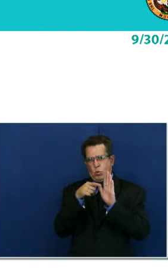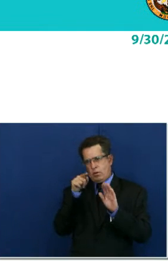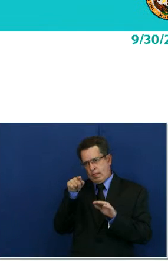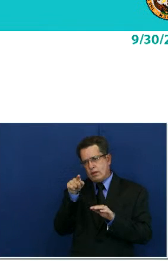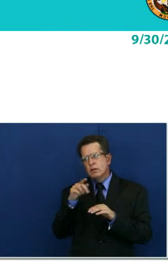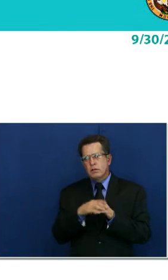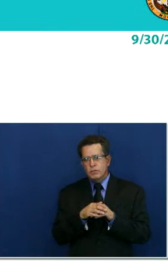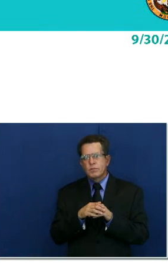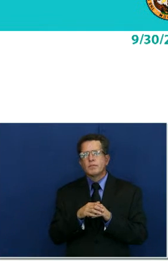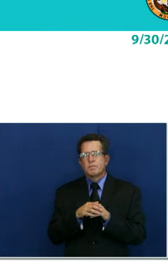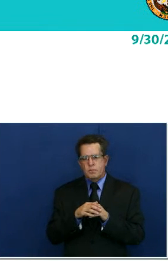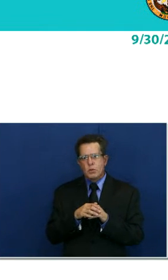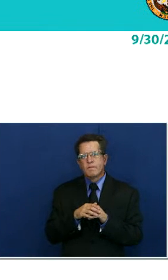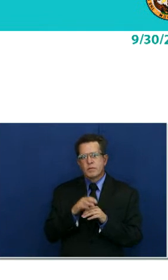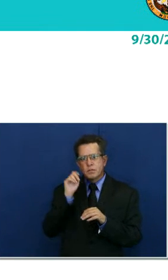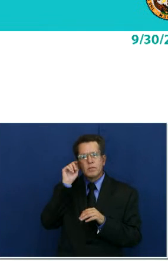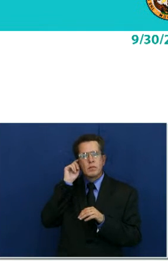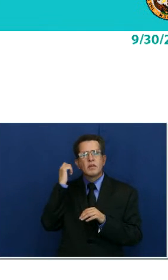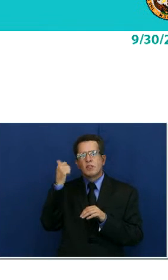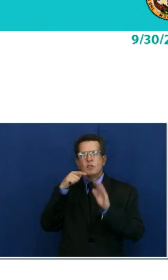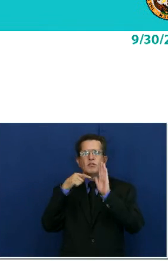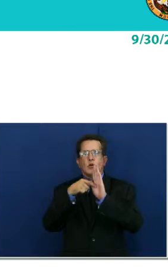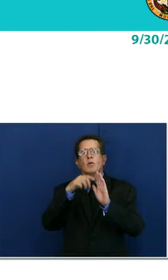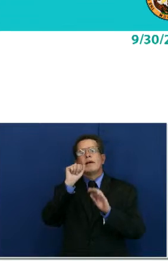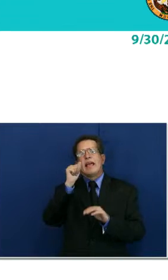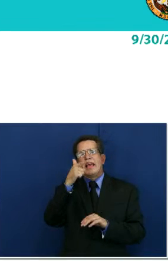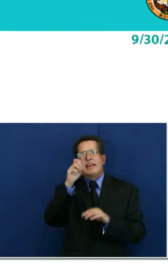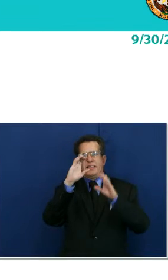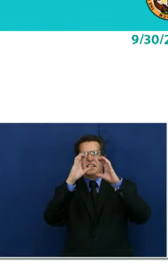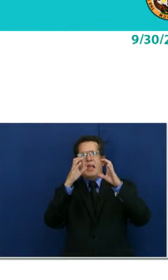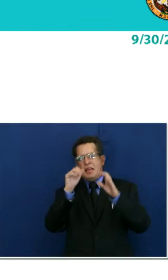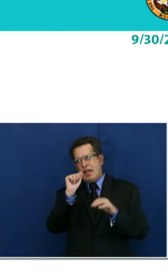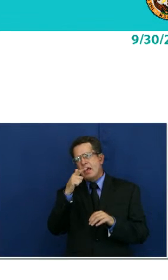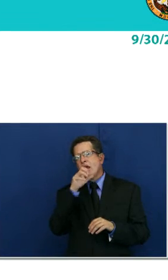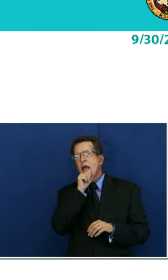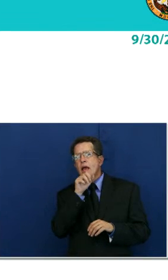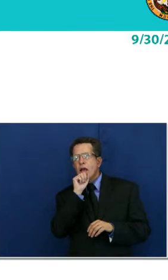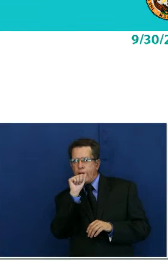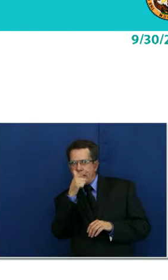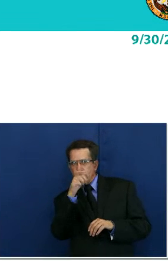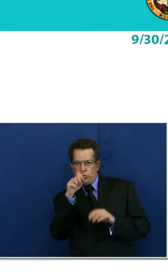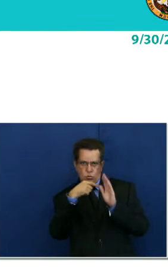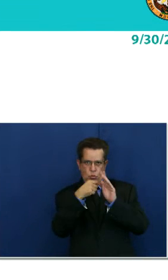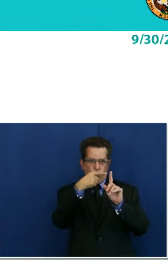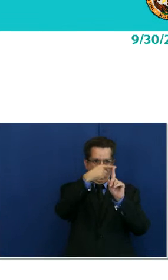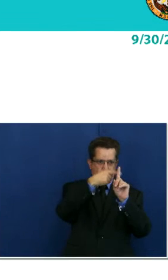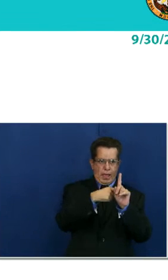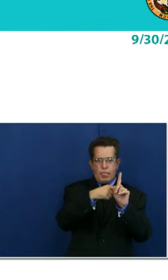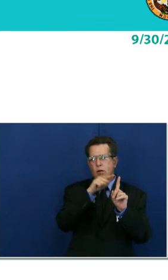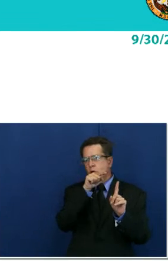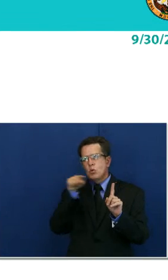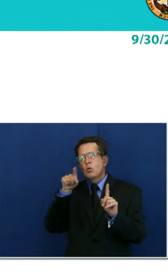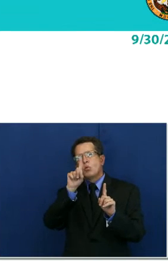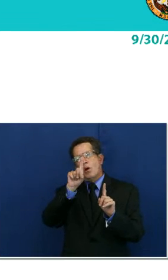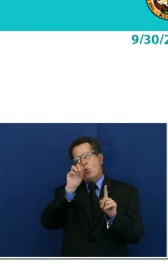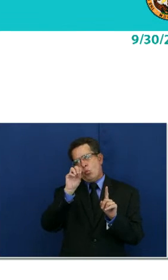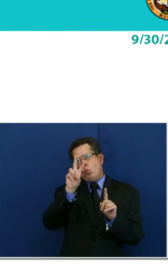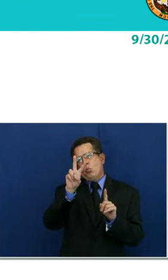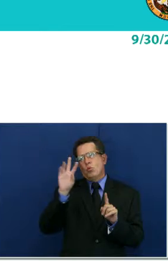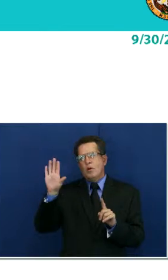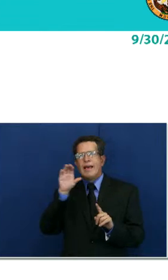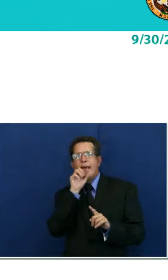case demographics, thank you. The age range of cases is from approximately 1 month to 102 years of